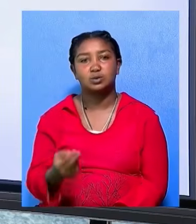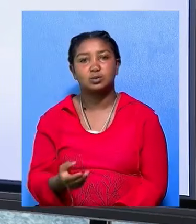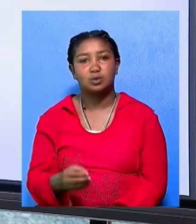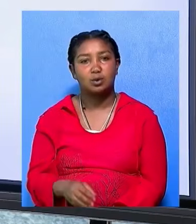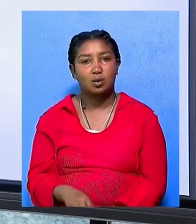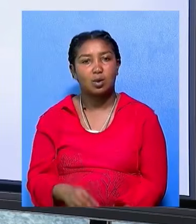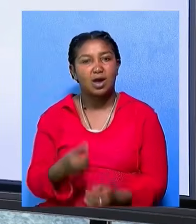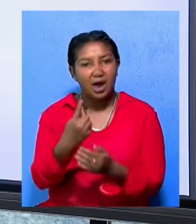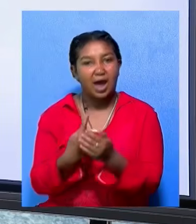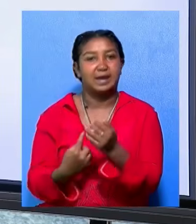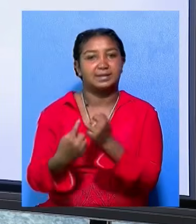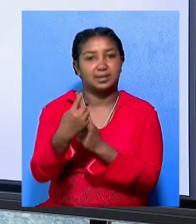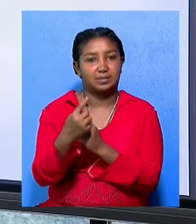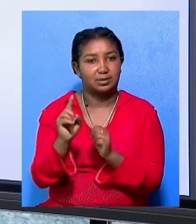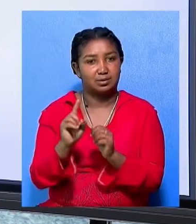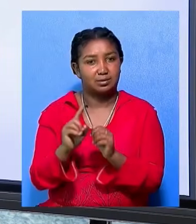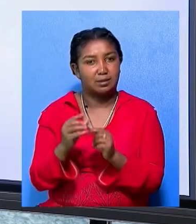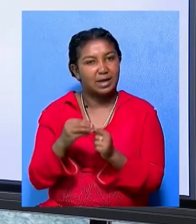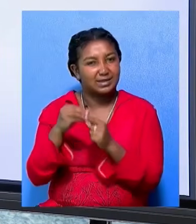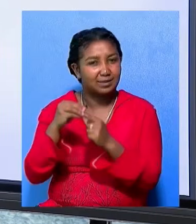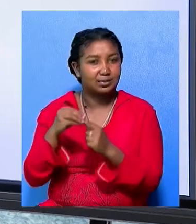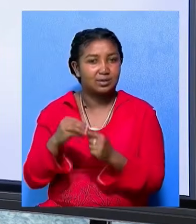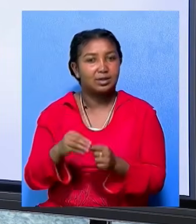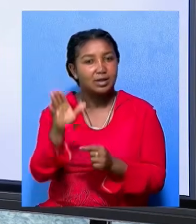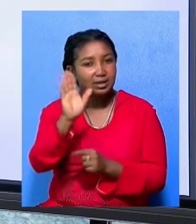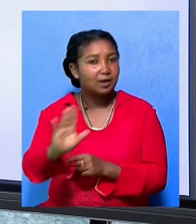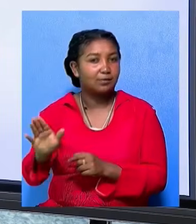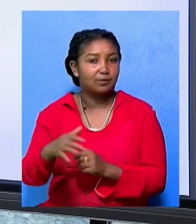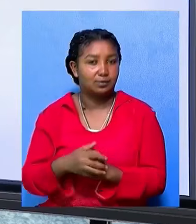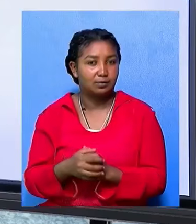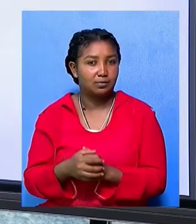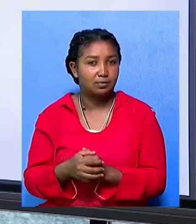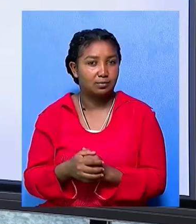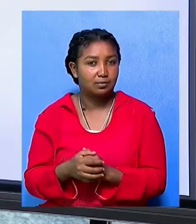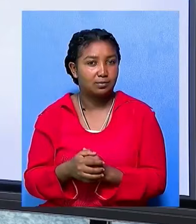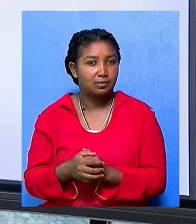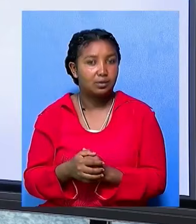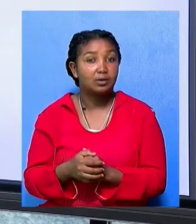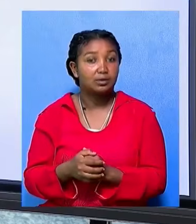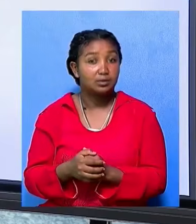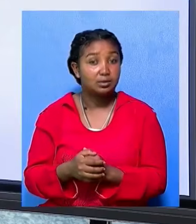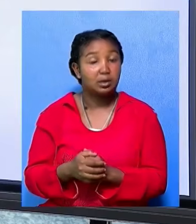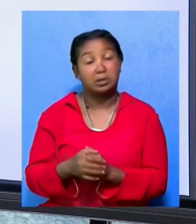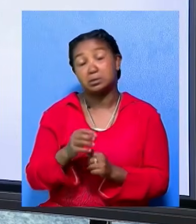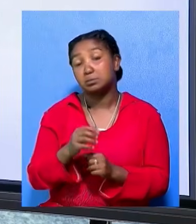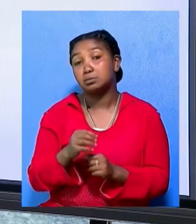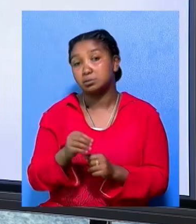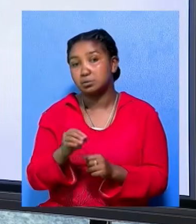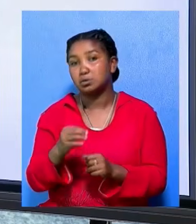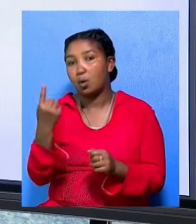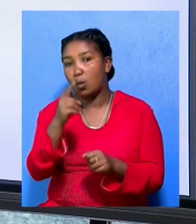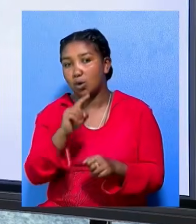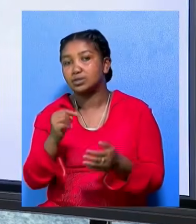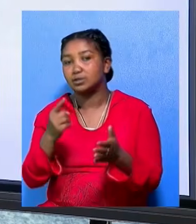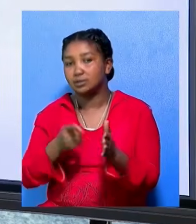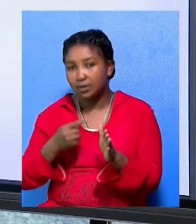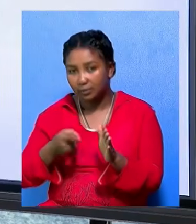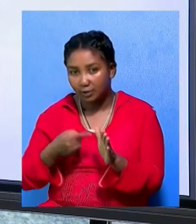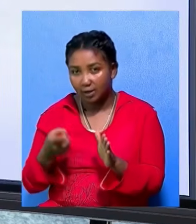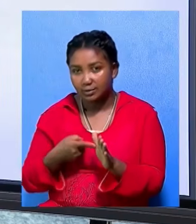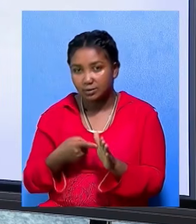except, never. Except, never. Just like always,